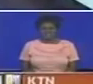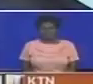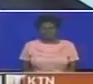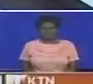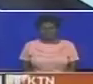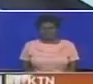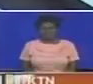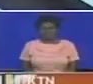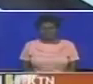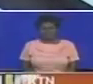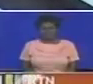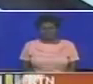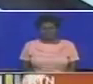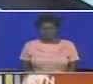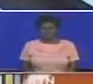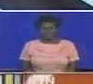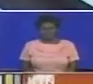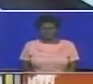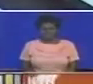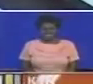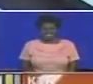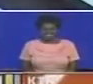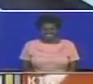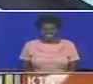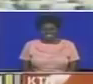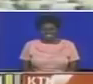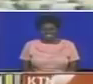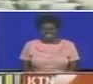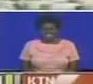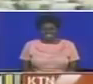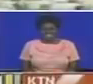do it. Let's have fun, okay? It's time. Yeah. Okay. Have fun. In